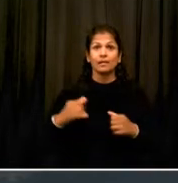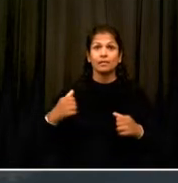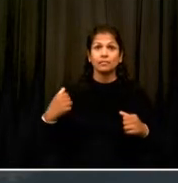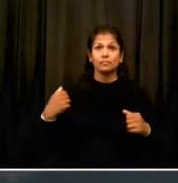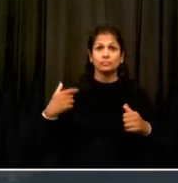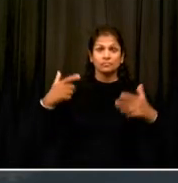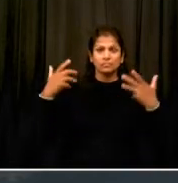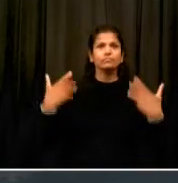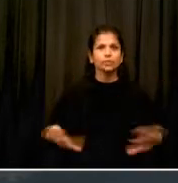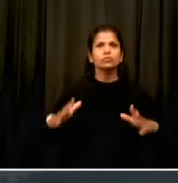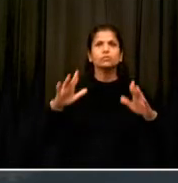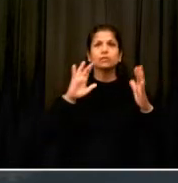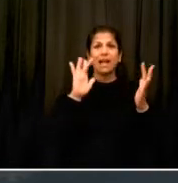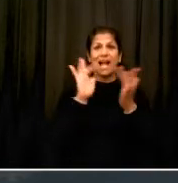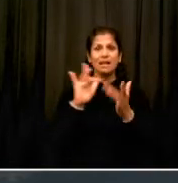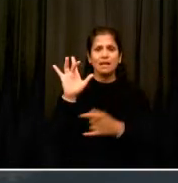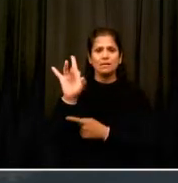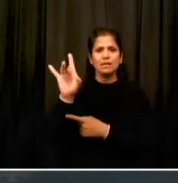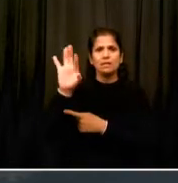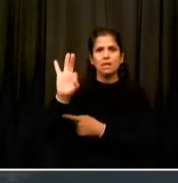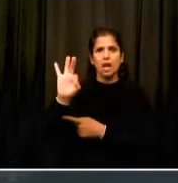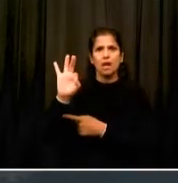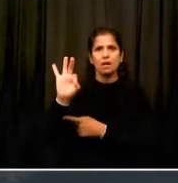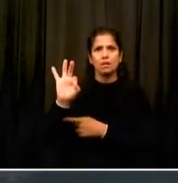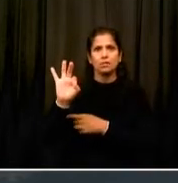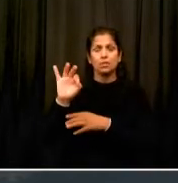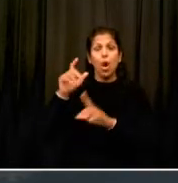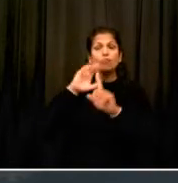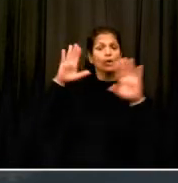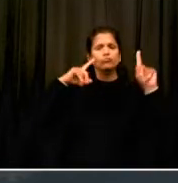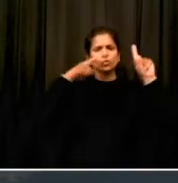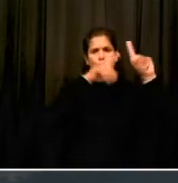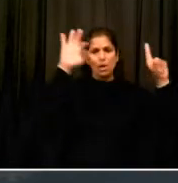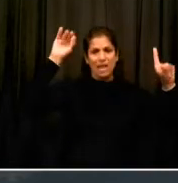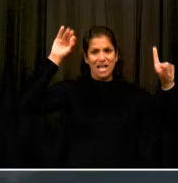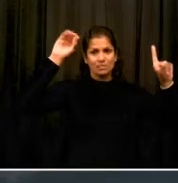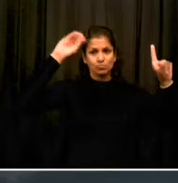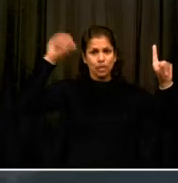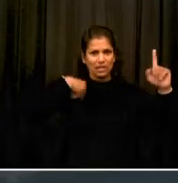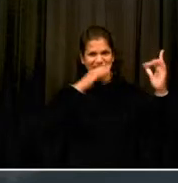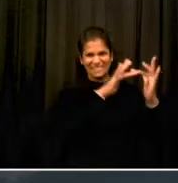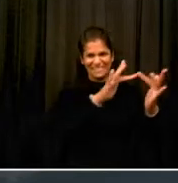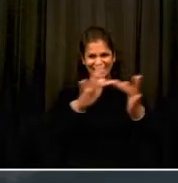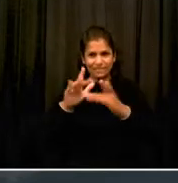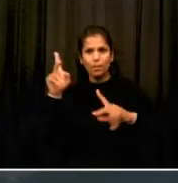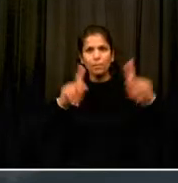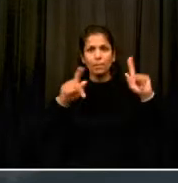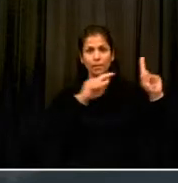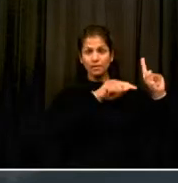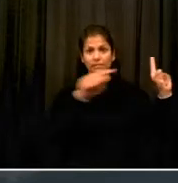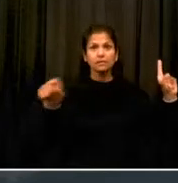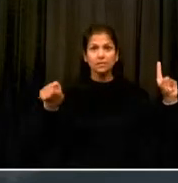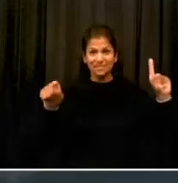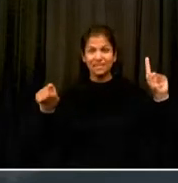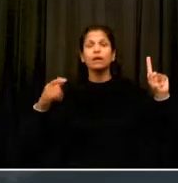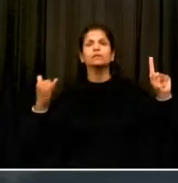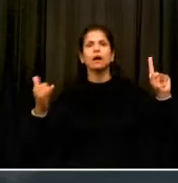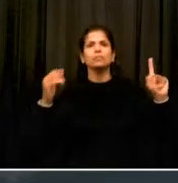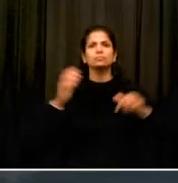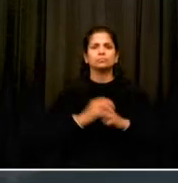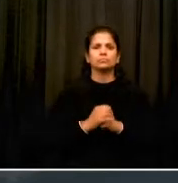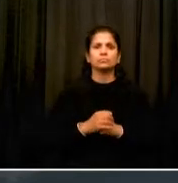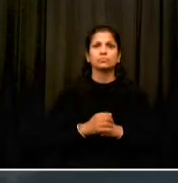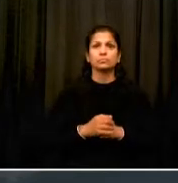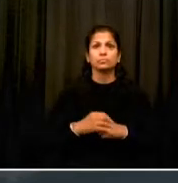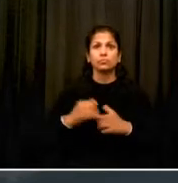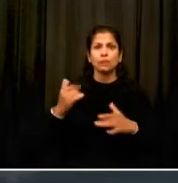coronavirus cases across New York City. That's a substantial improvement since when we started the program. So we're right there at that 90%